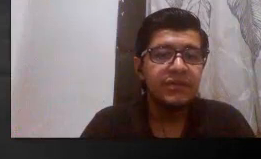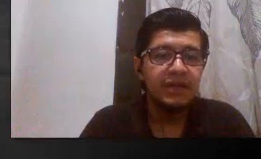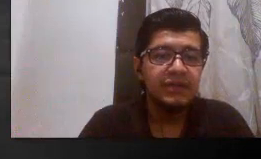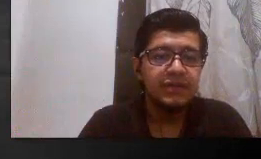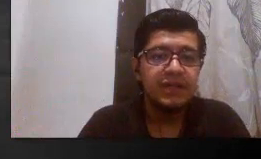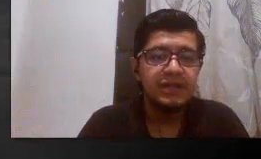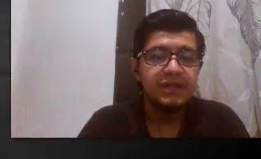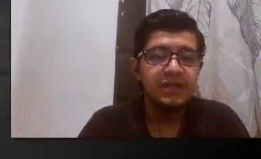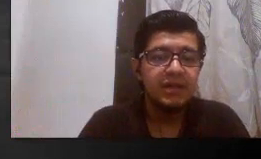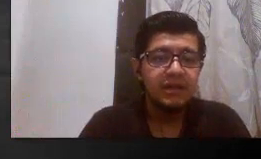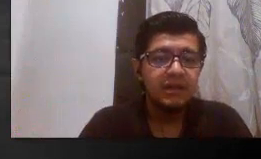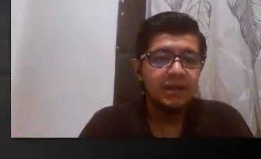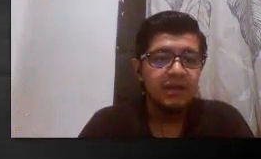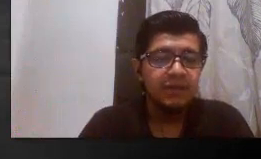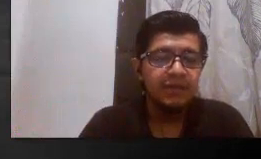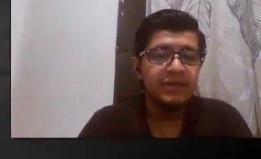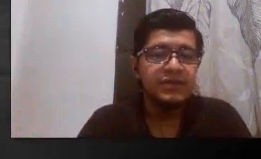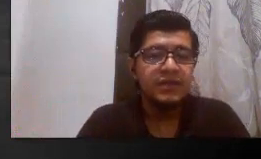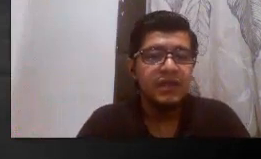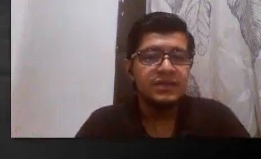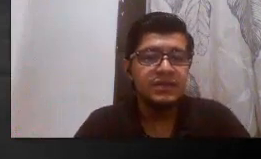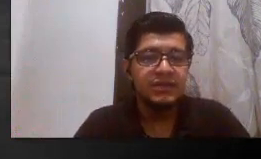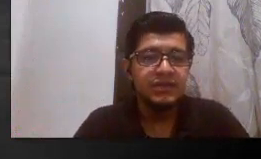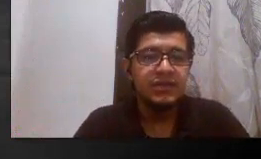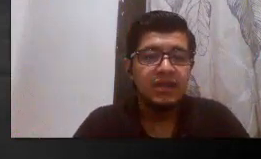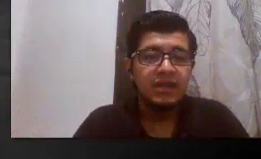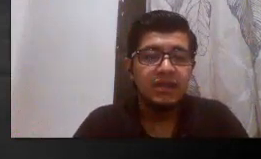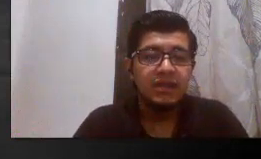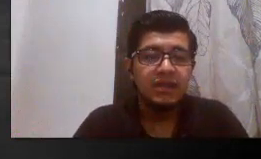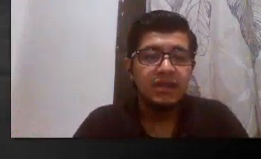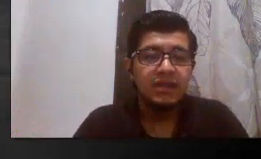came to the United States, everything has changed.